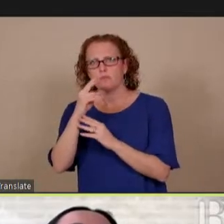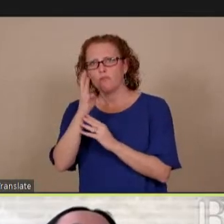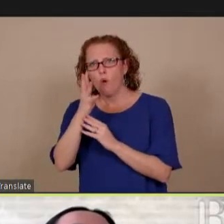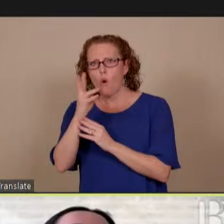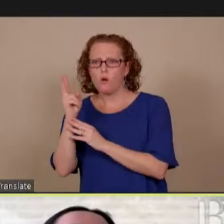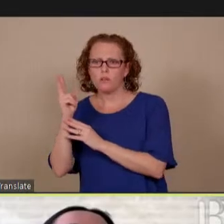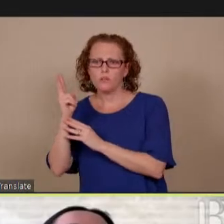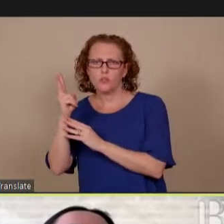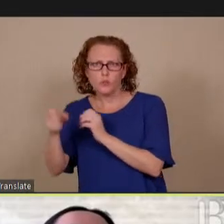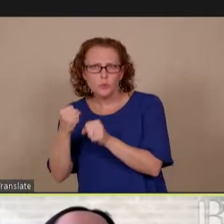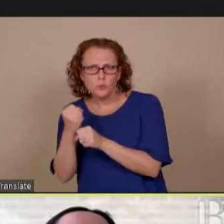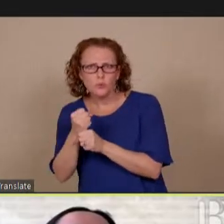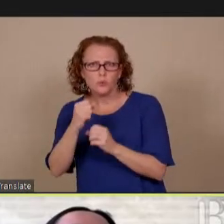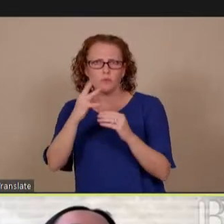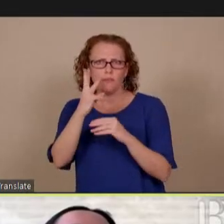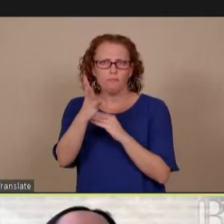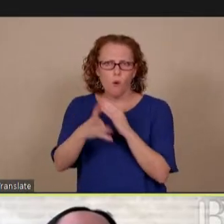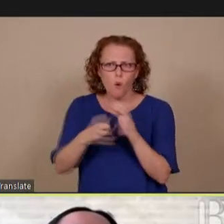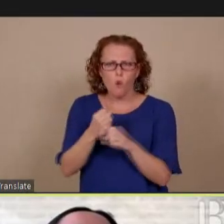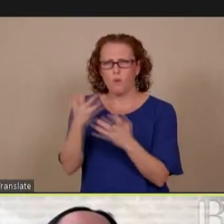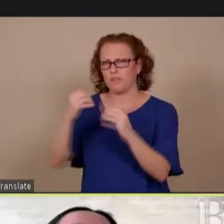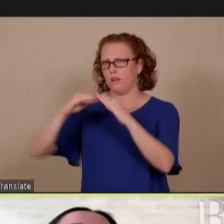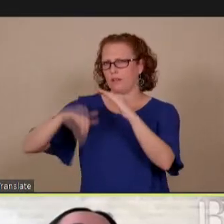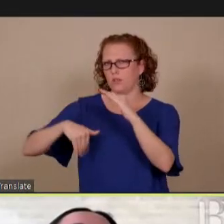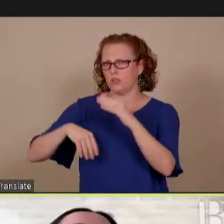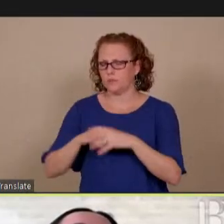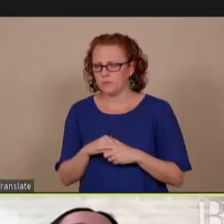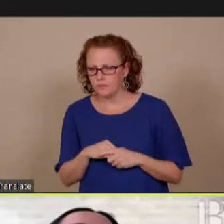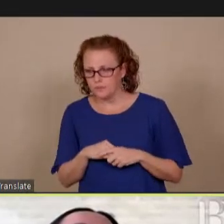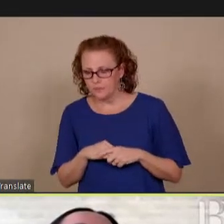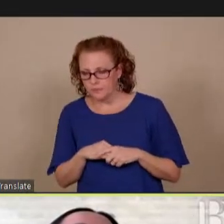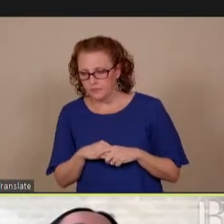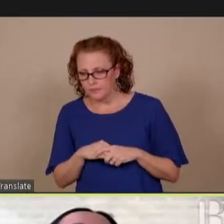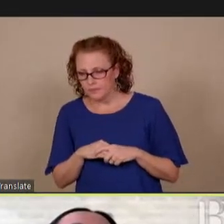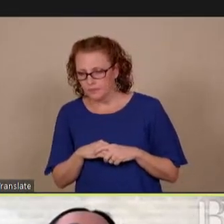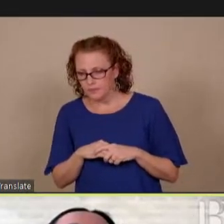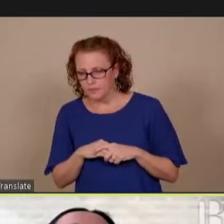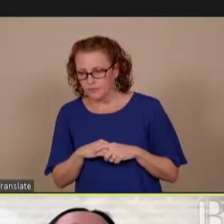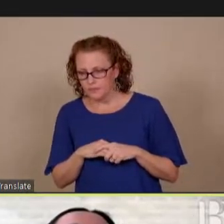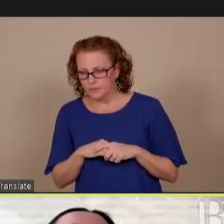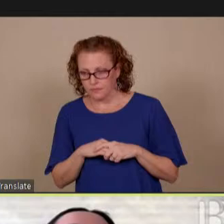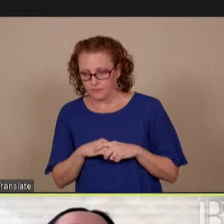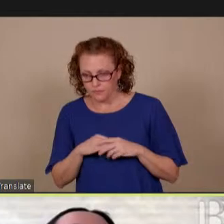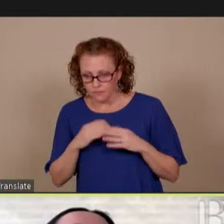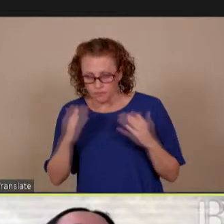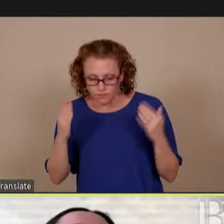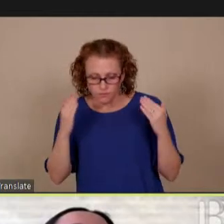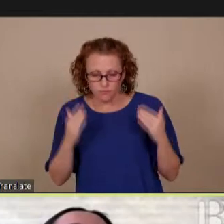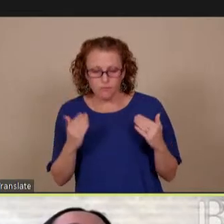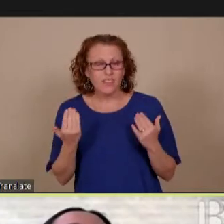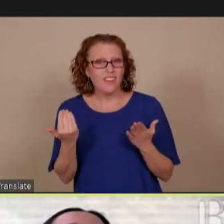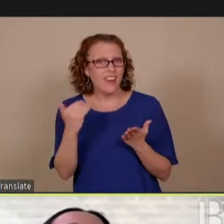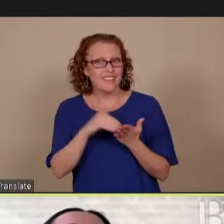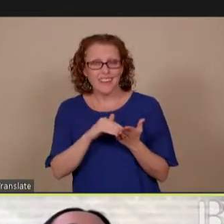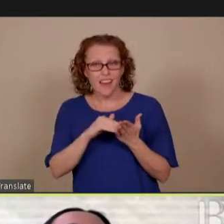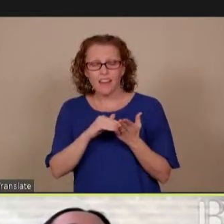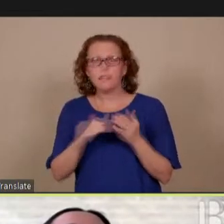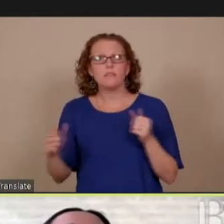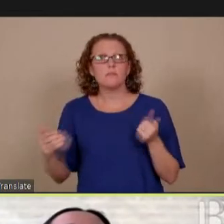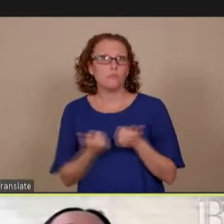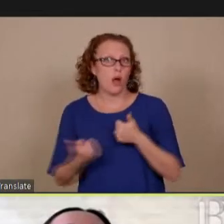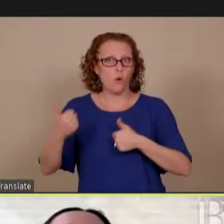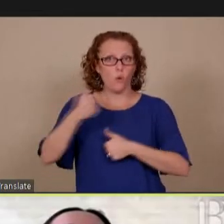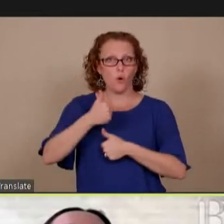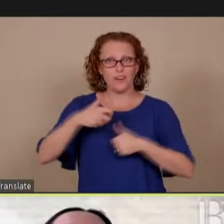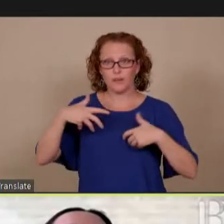So going to the other traditional principles, to the extent that all things are considered equal and everything